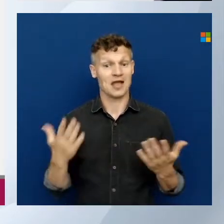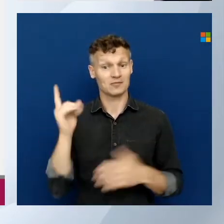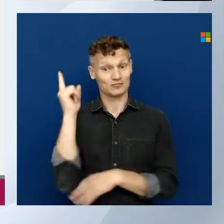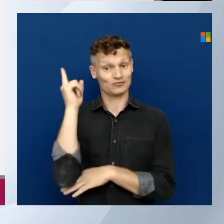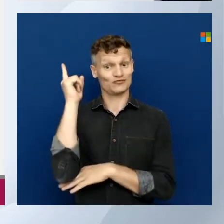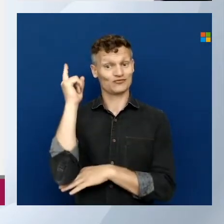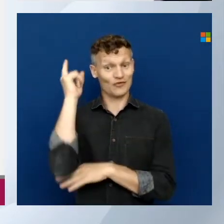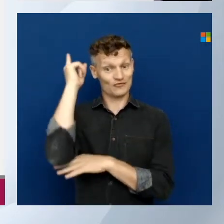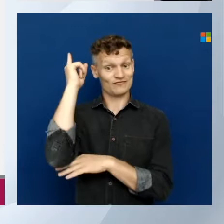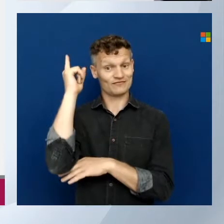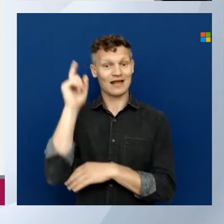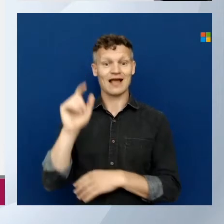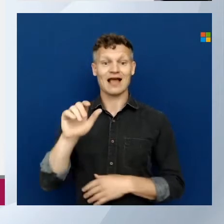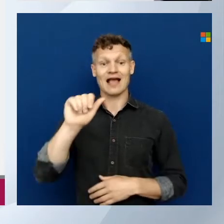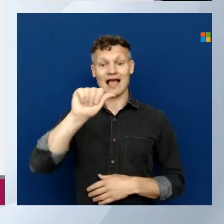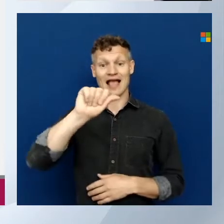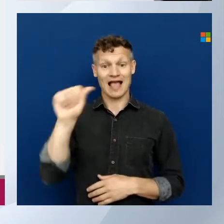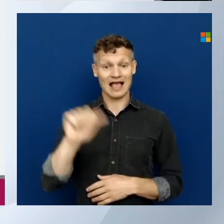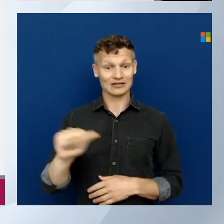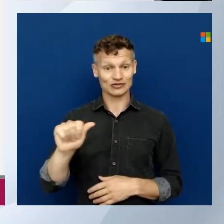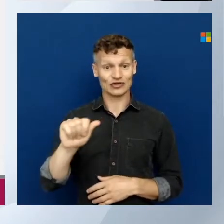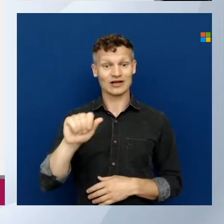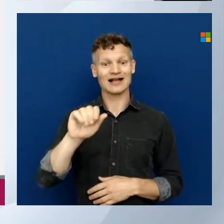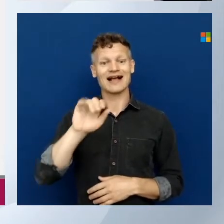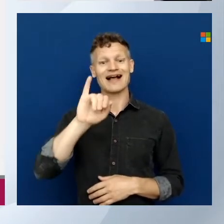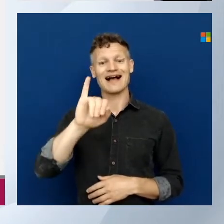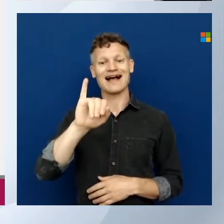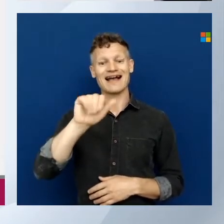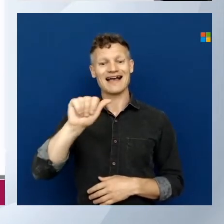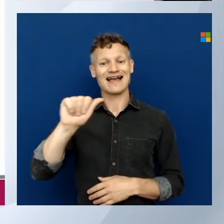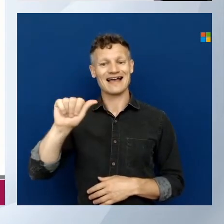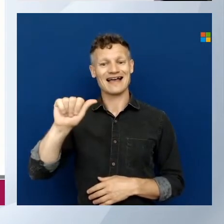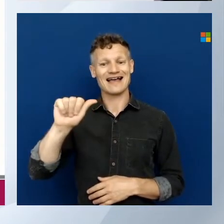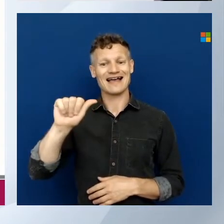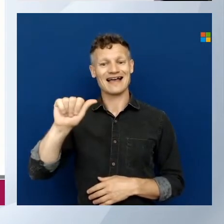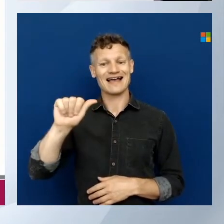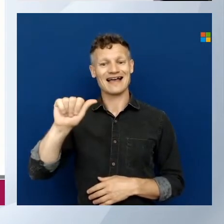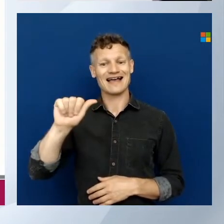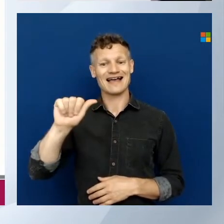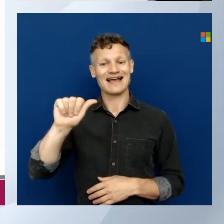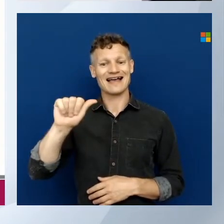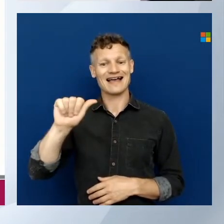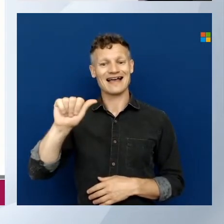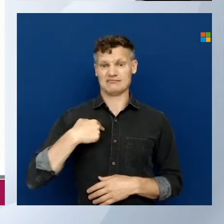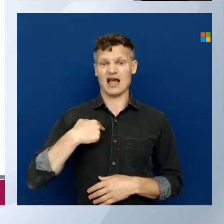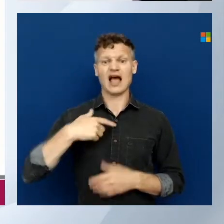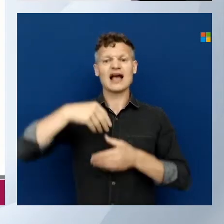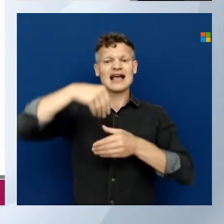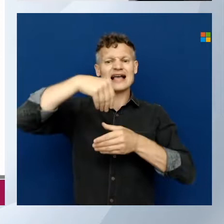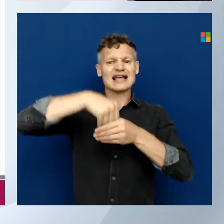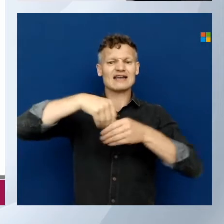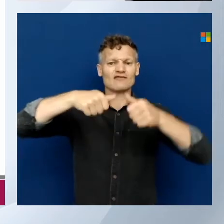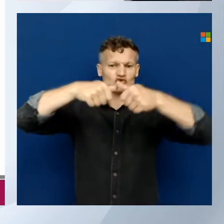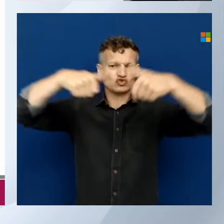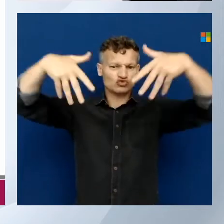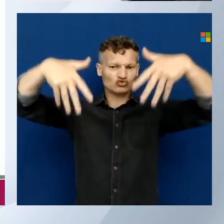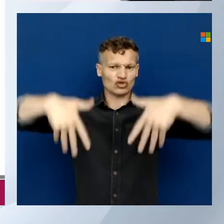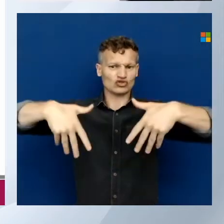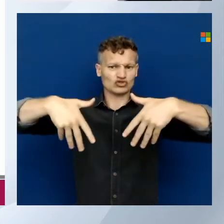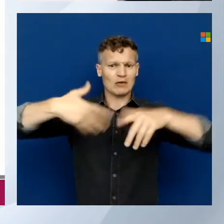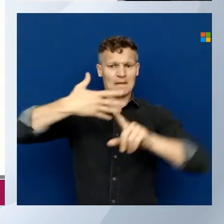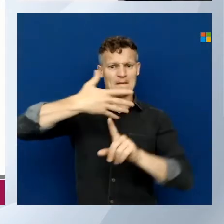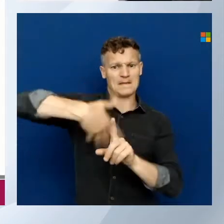Azure Infrastructure as a Service. Because I come from an infrastructure background, that for me was the most logical step